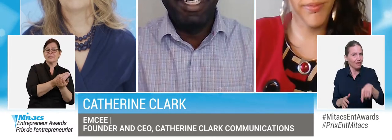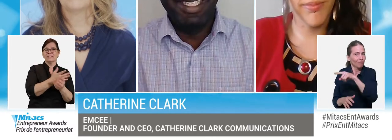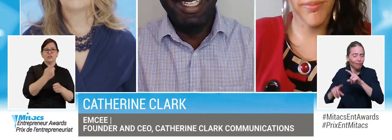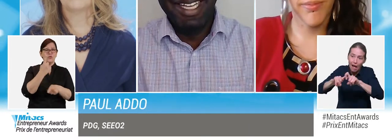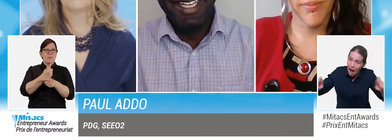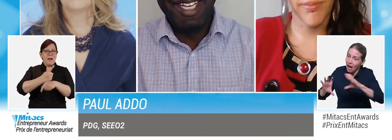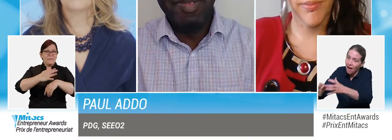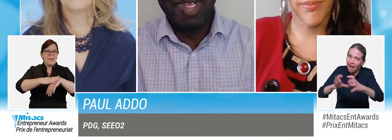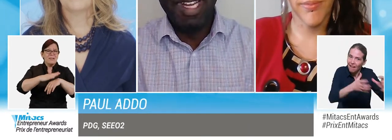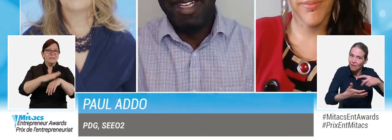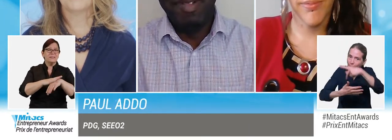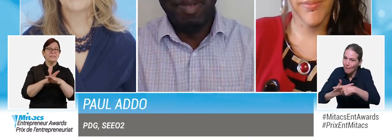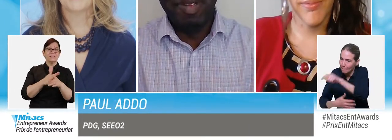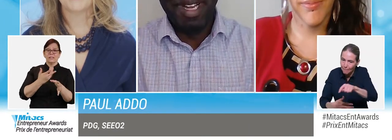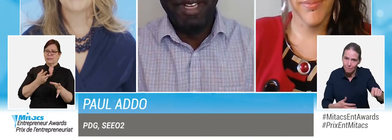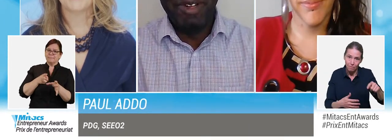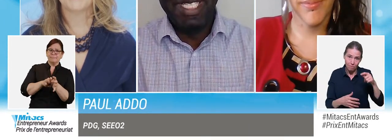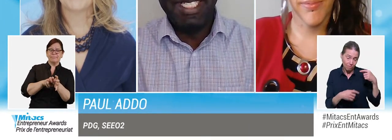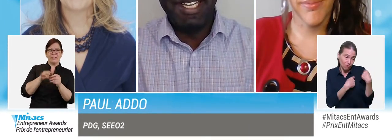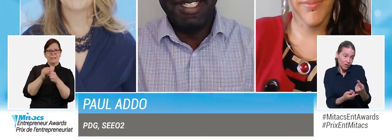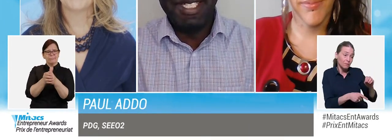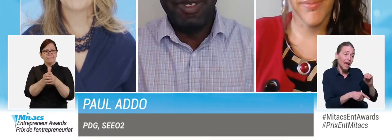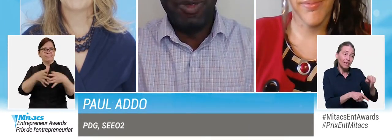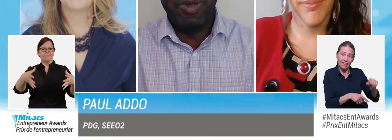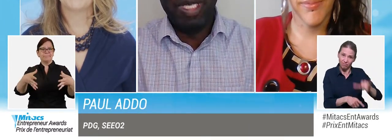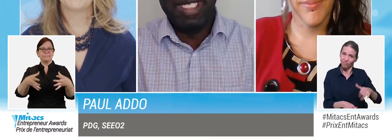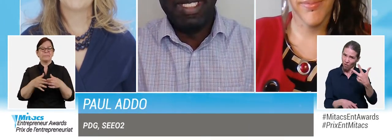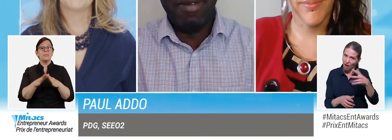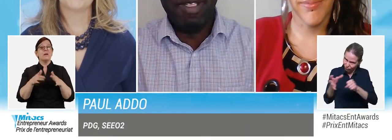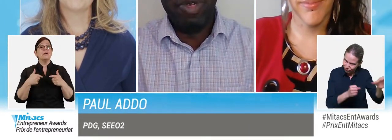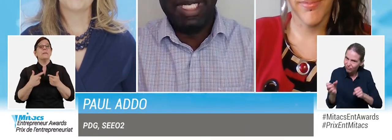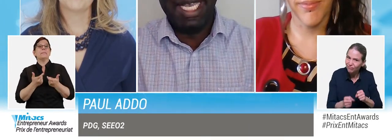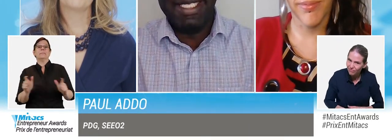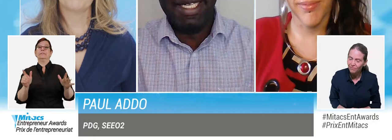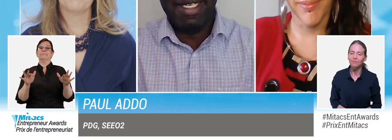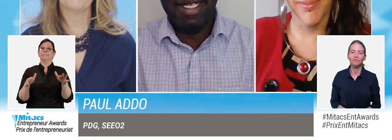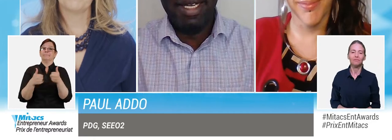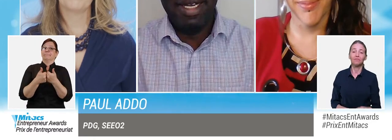Yeah, it has been an interesting journey since